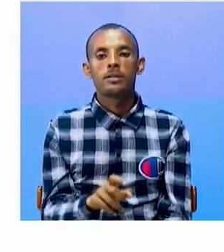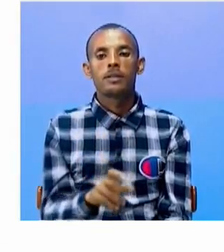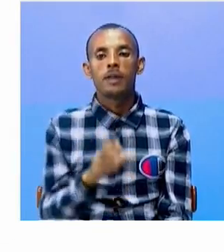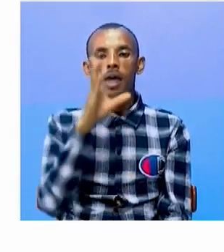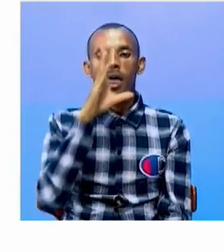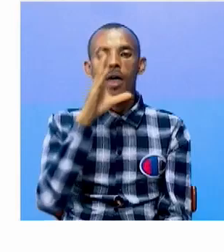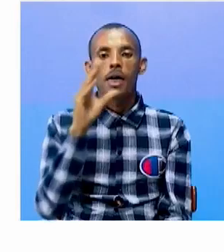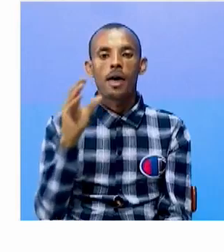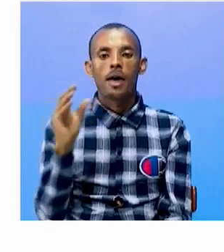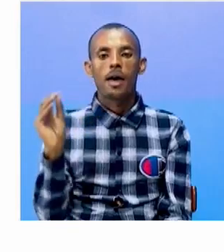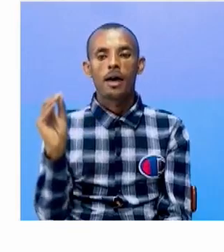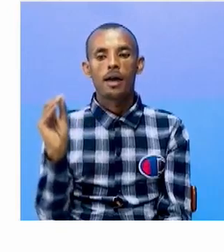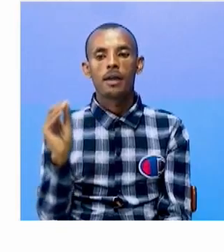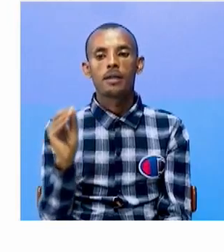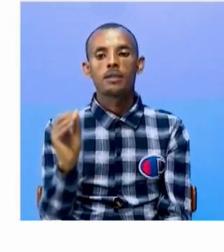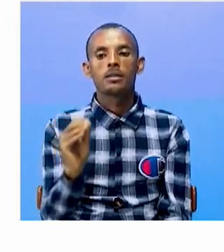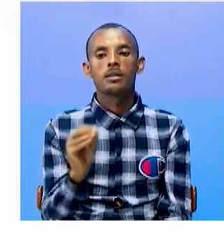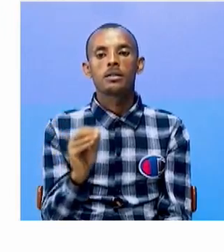and